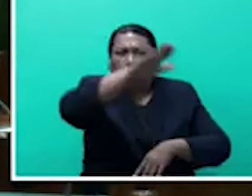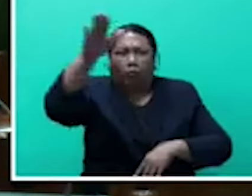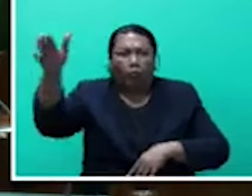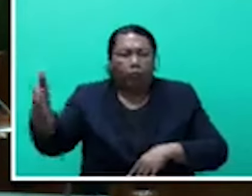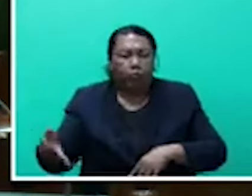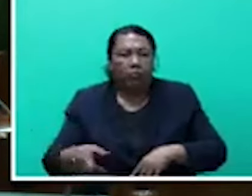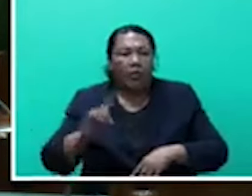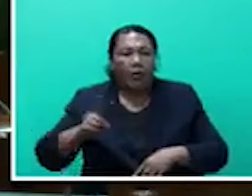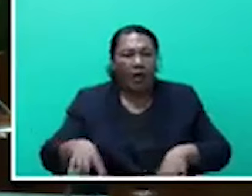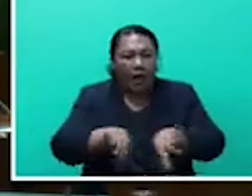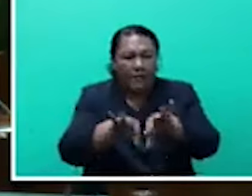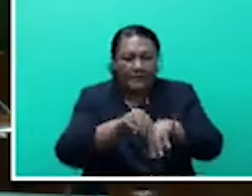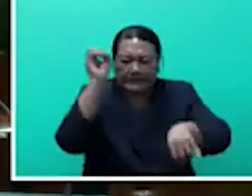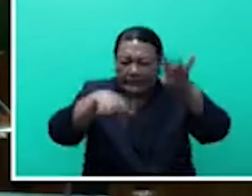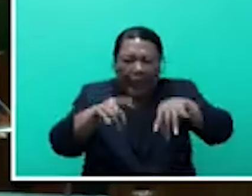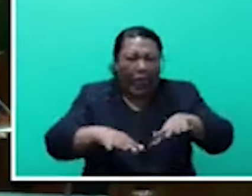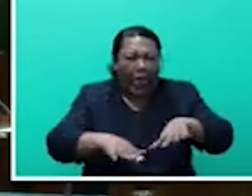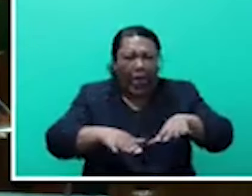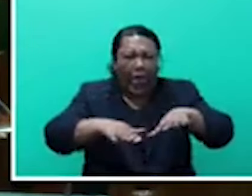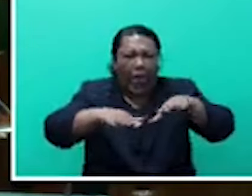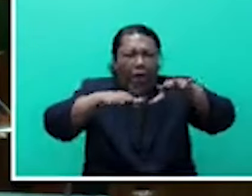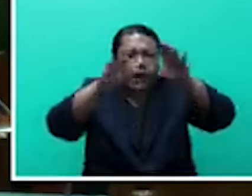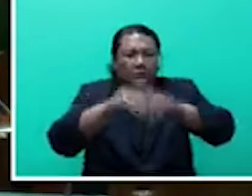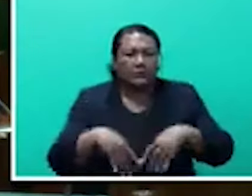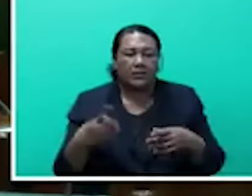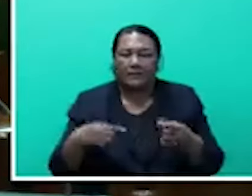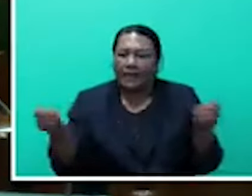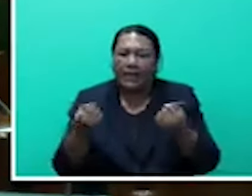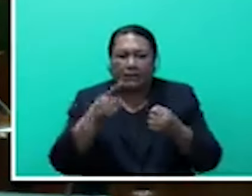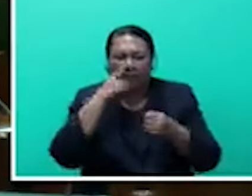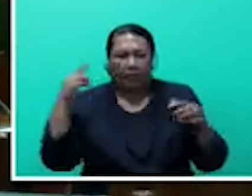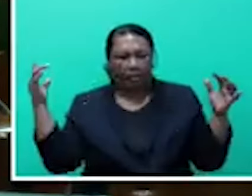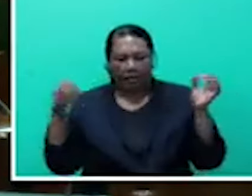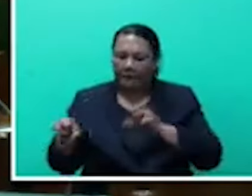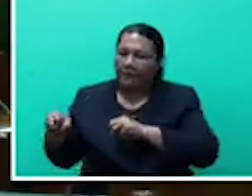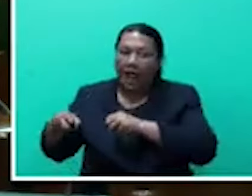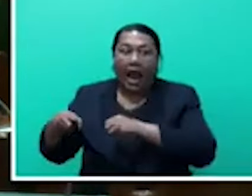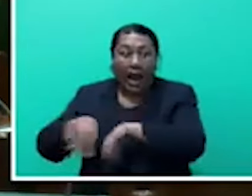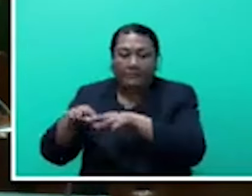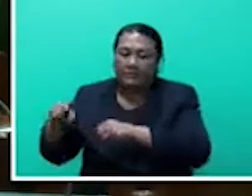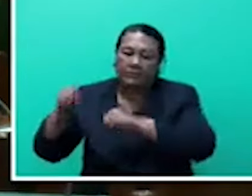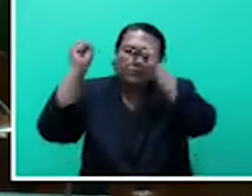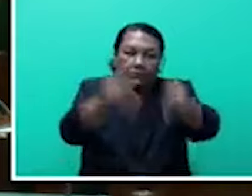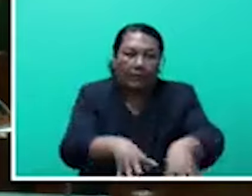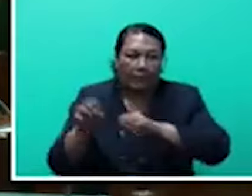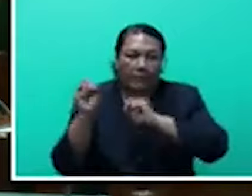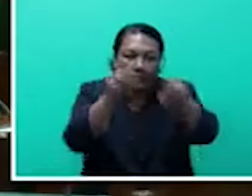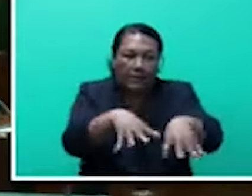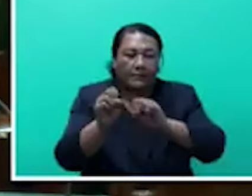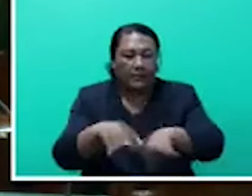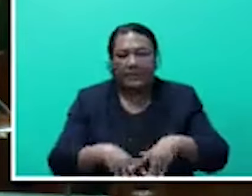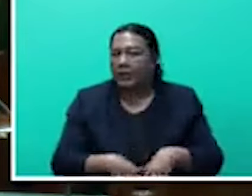council promised to collect the rubbish and everyone has dumped there, but the council did not turn up, sir.